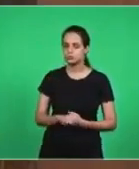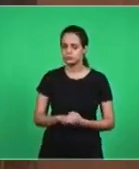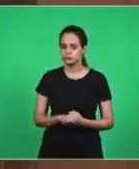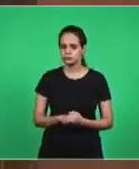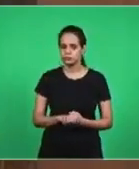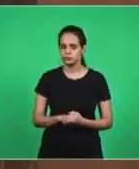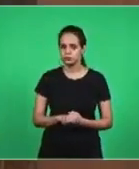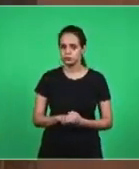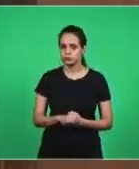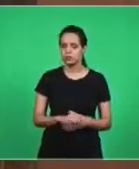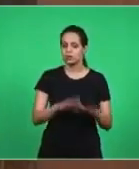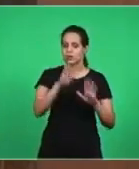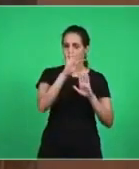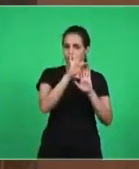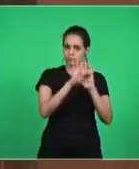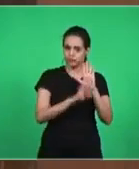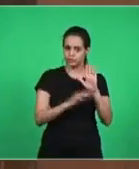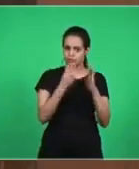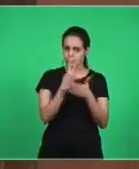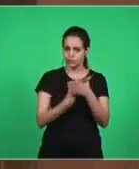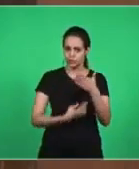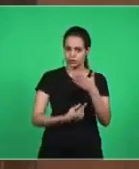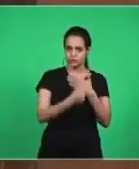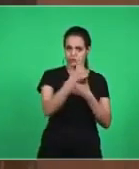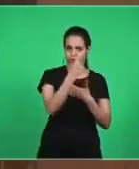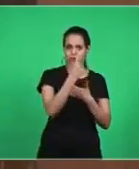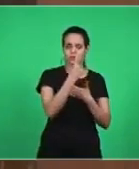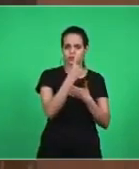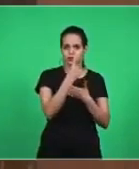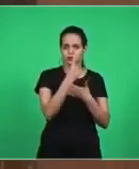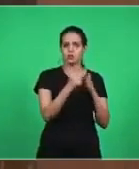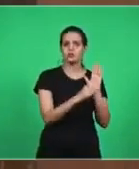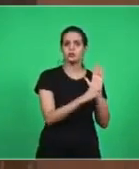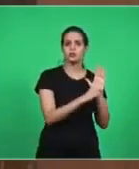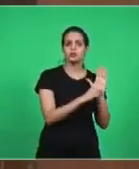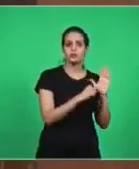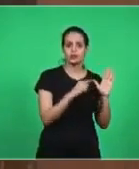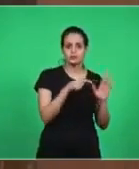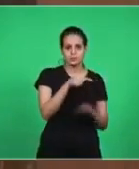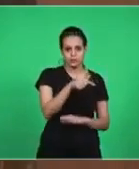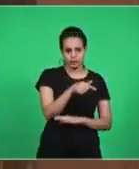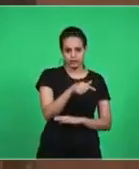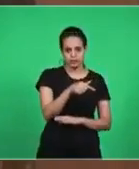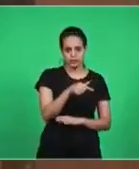text here that speaks about the Trinity, verse 7. What does he say?